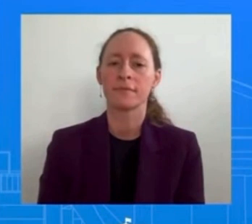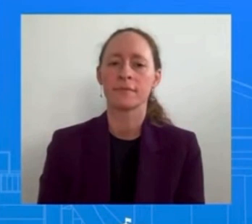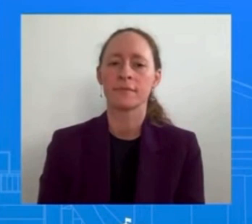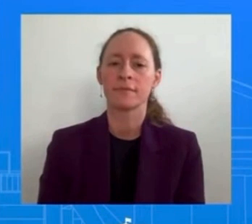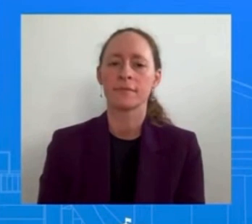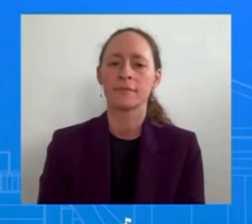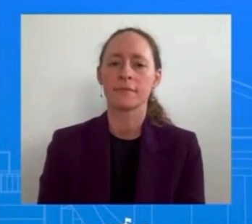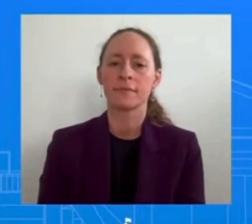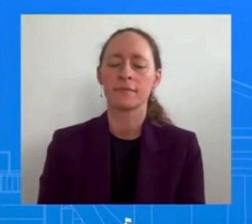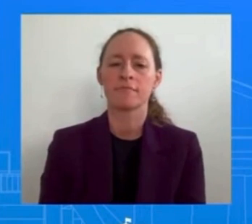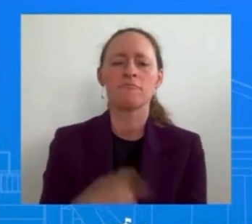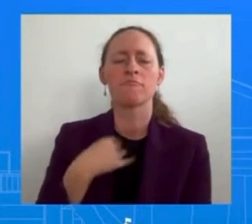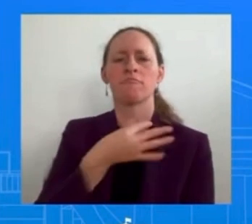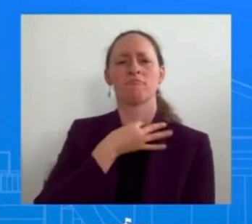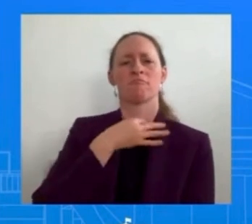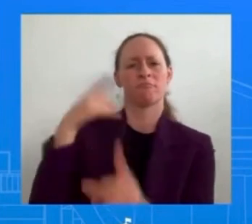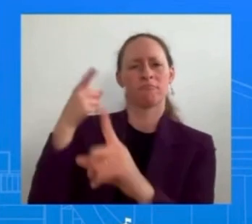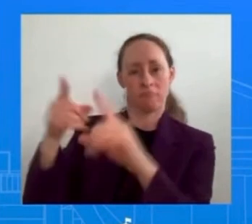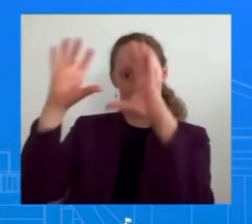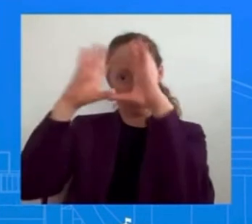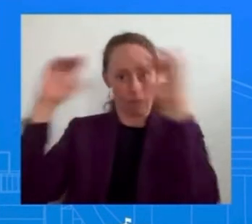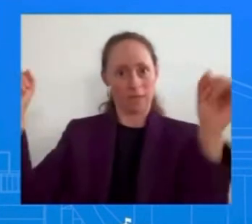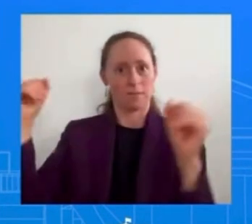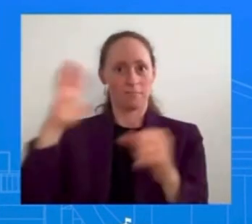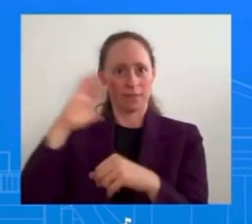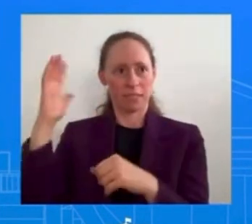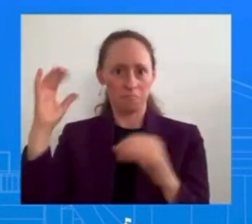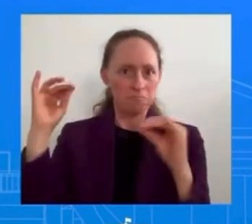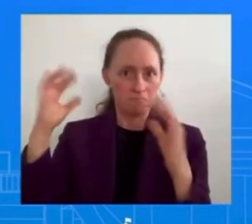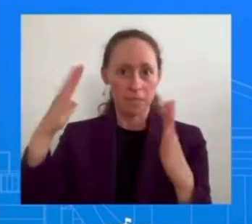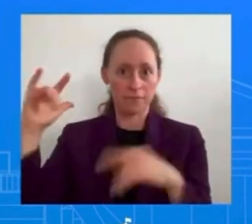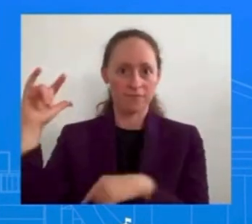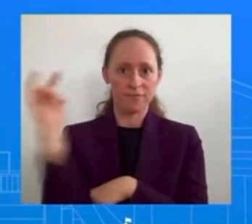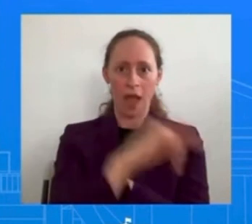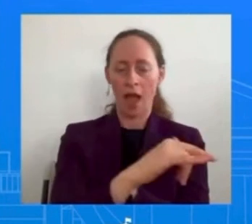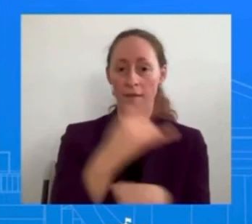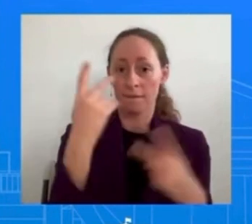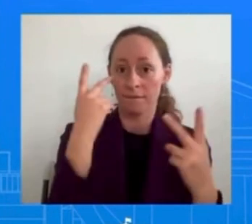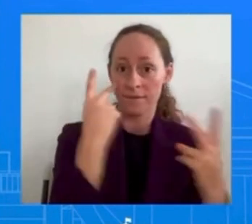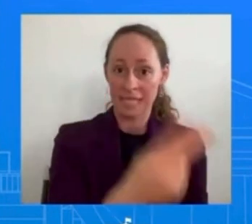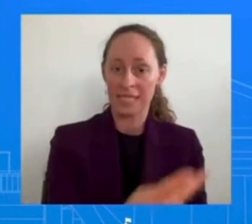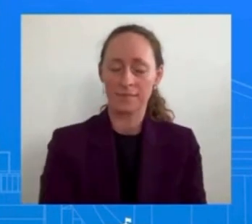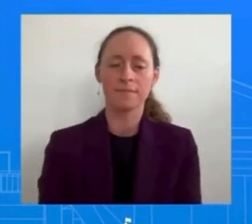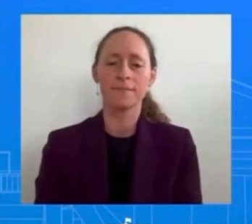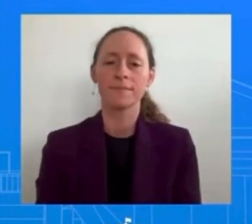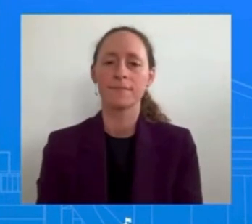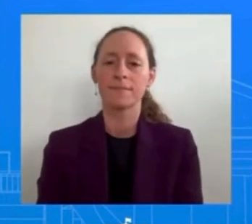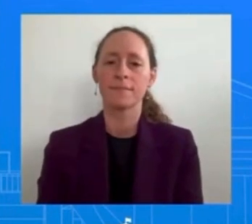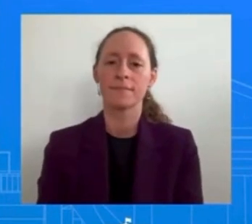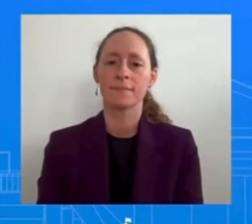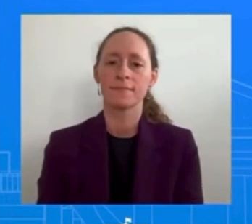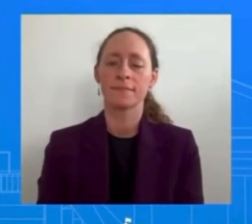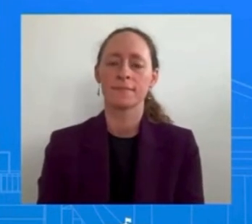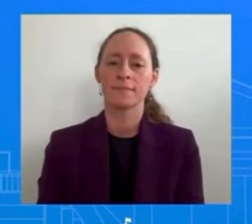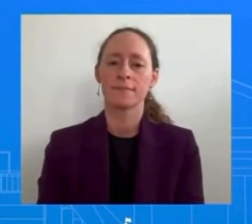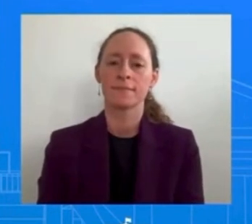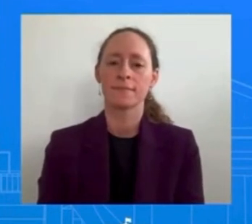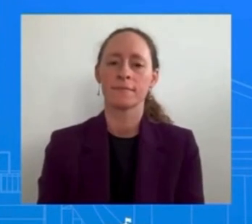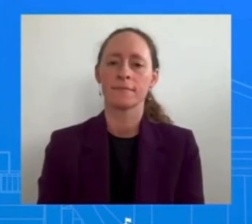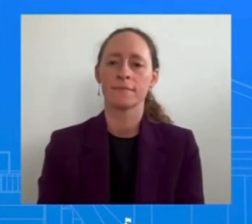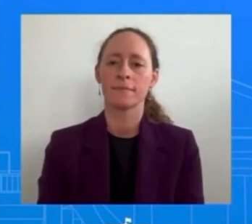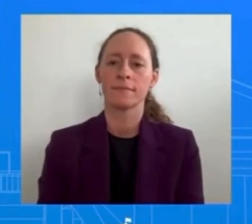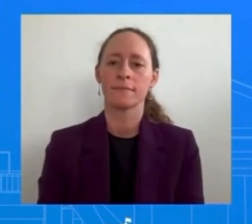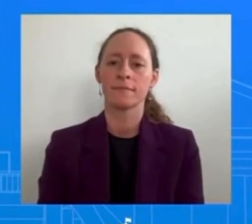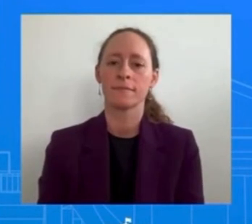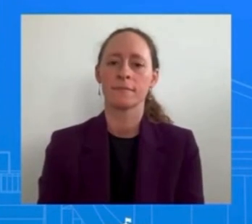what thresholds or milestones you expect to be crossed in the recovery process by August 21st that makes